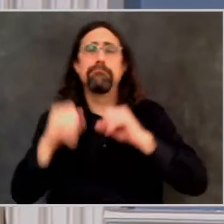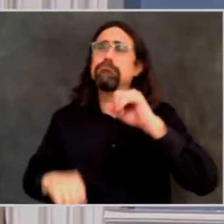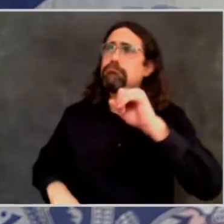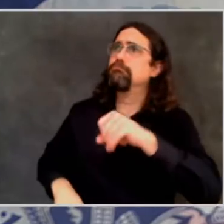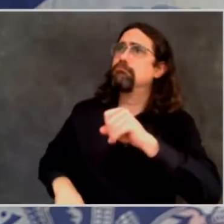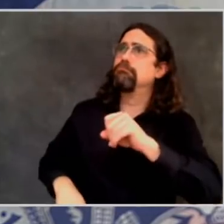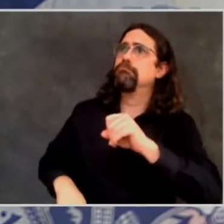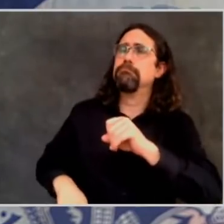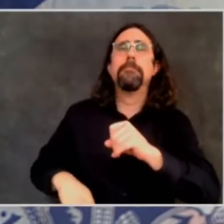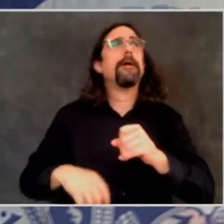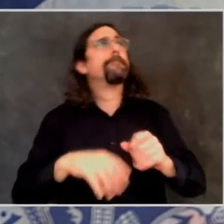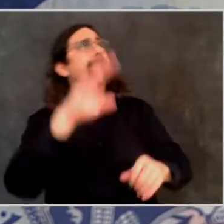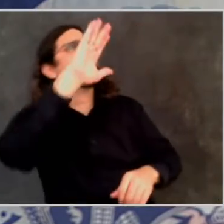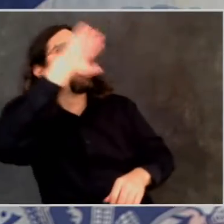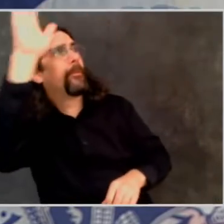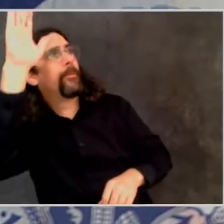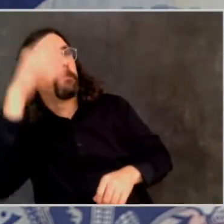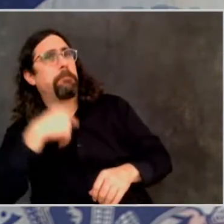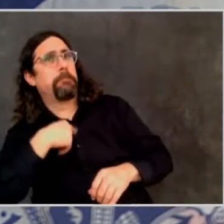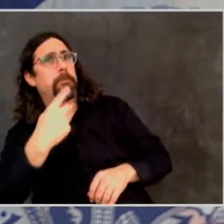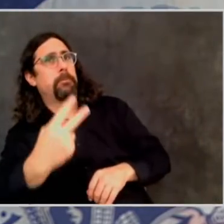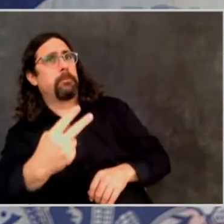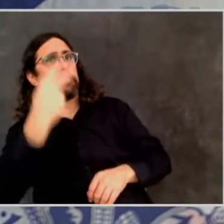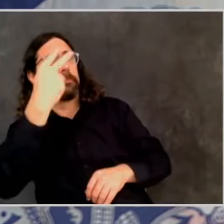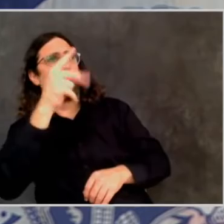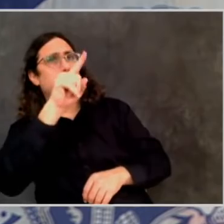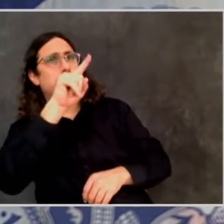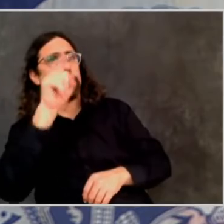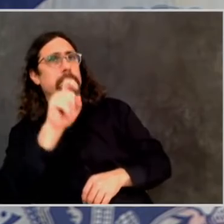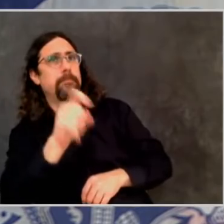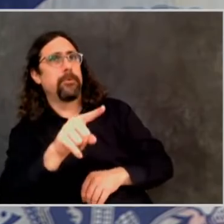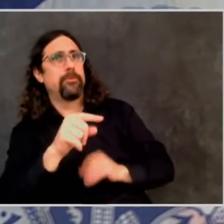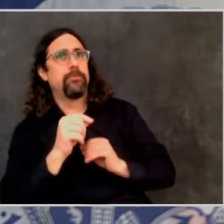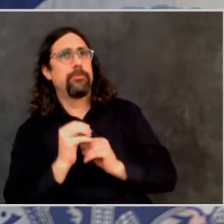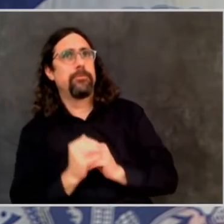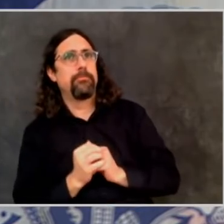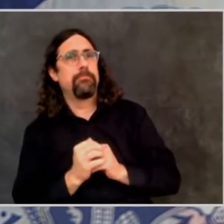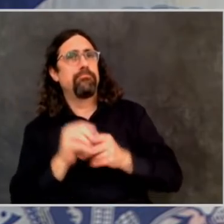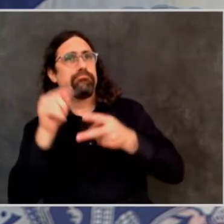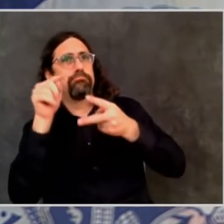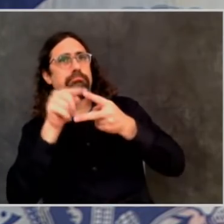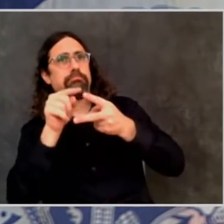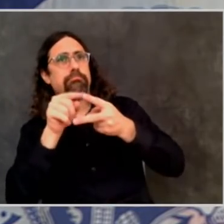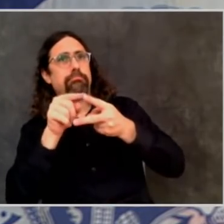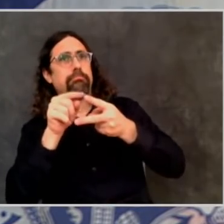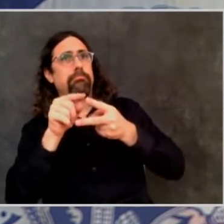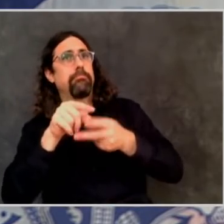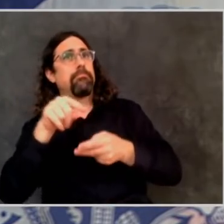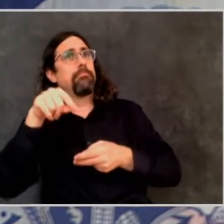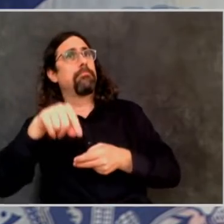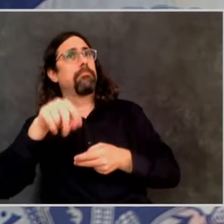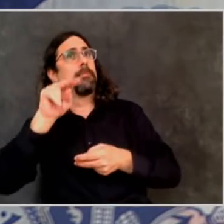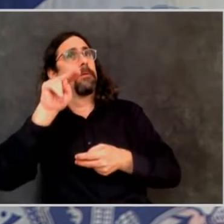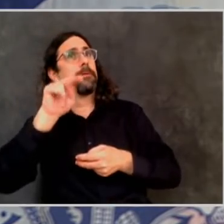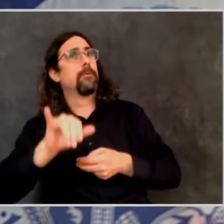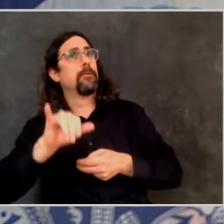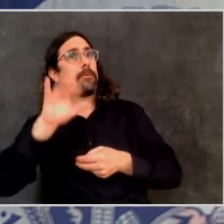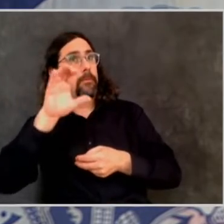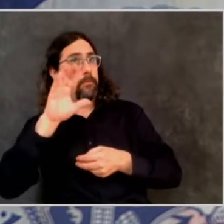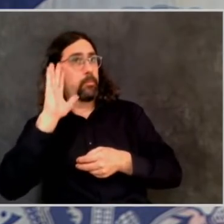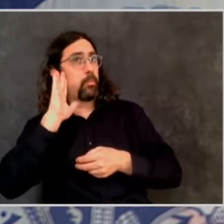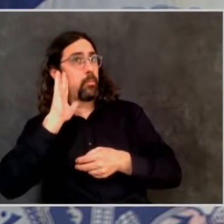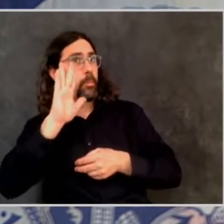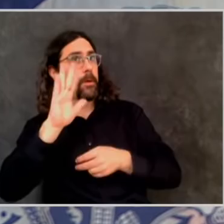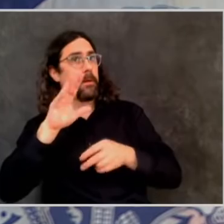the city considering doing random sampling at various spots around the city to see what percentage